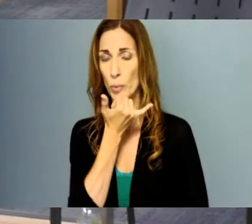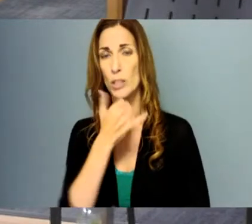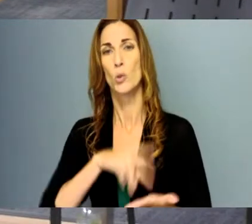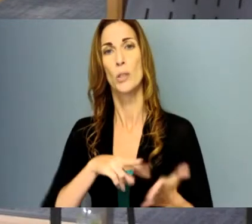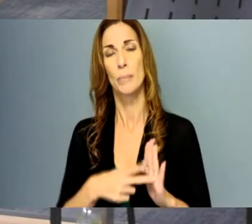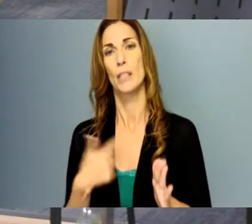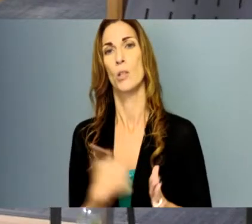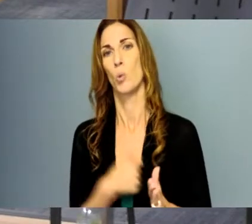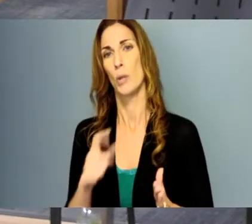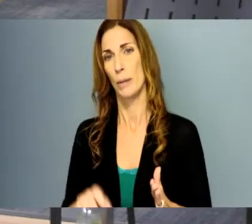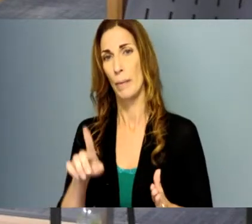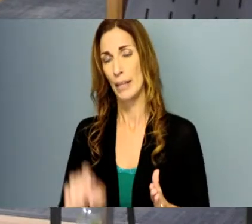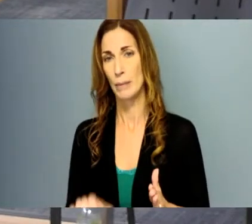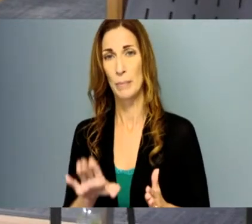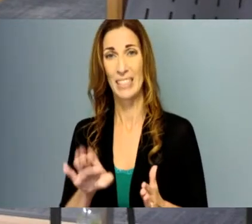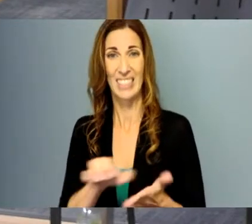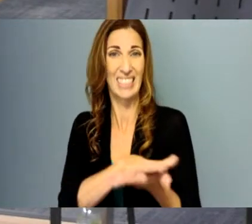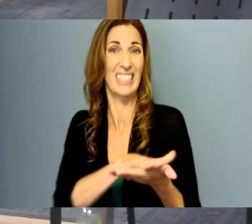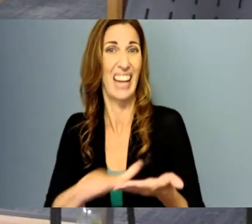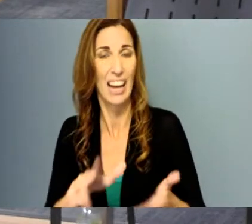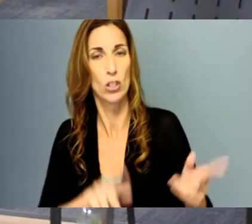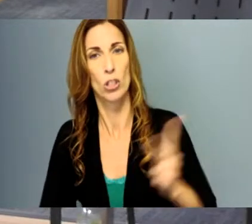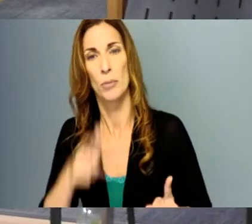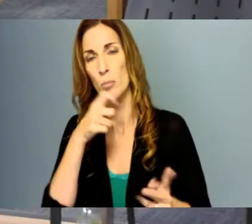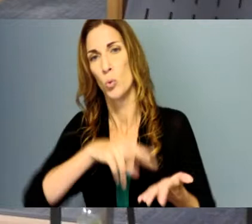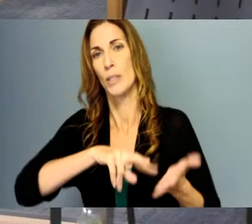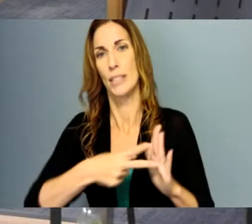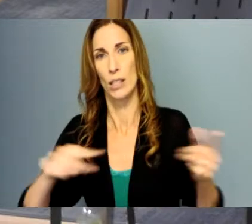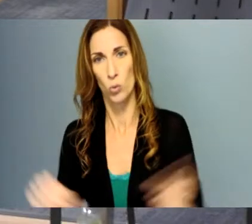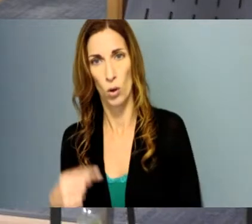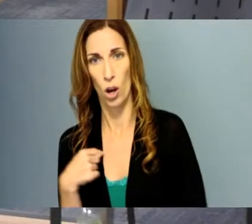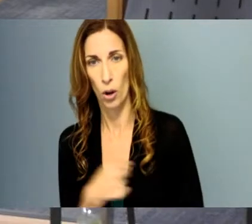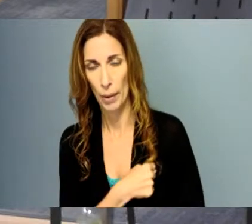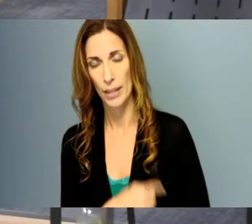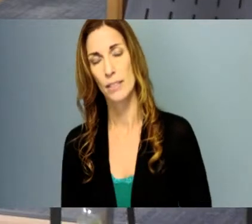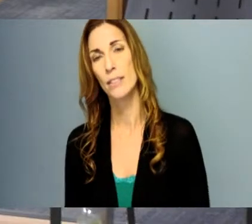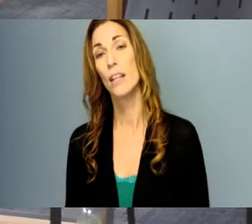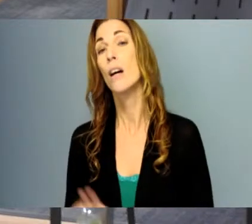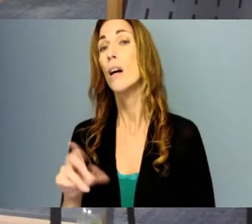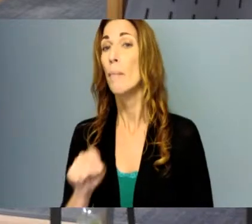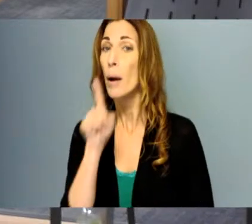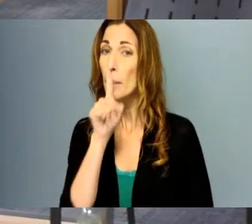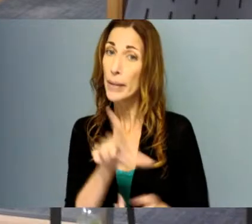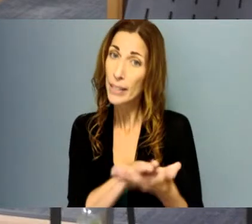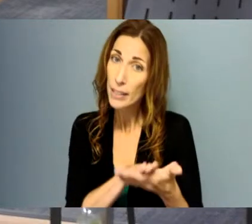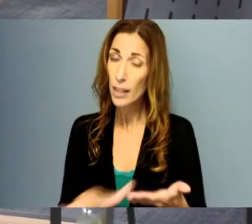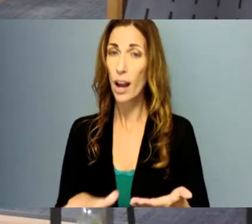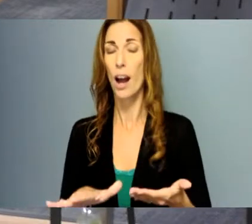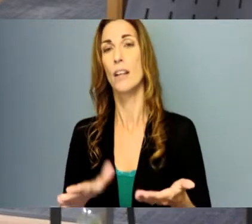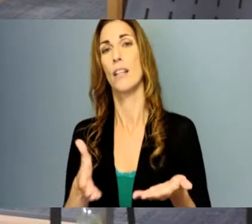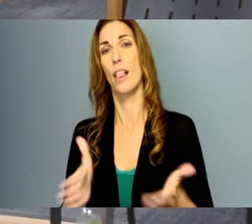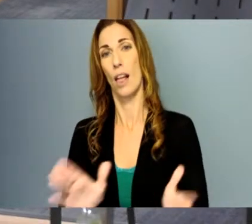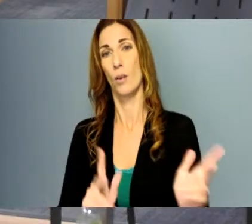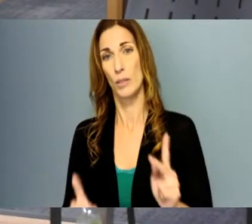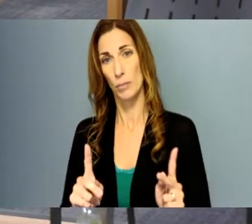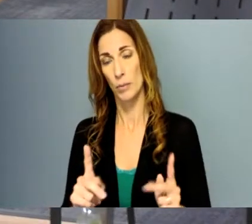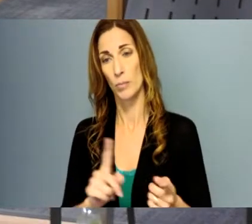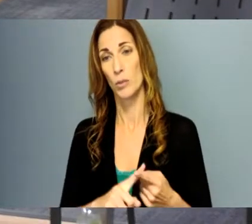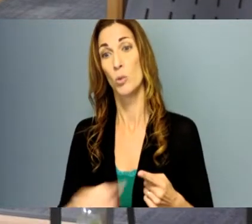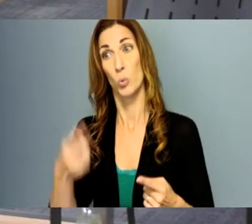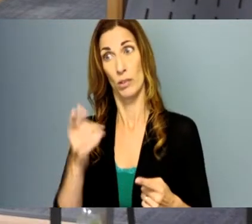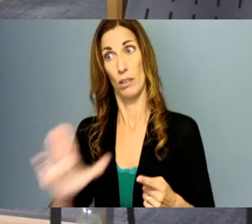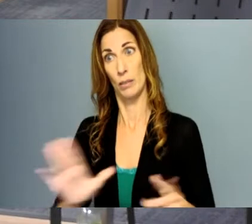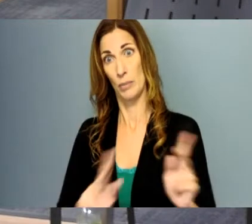we must be nice to people who intend to harm us. But being kind to lost people in any way that